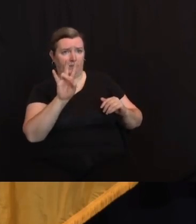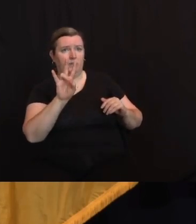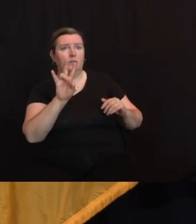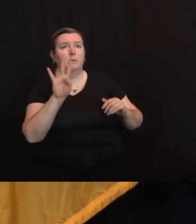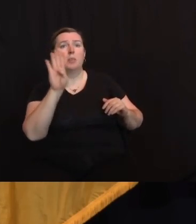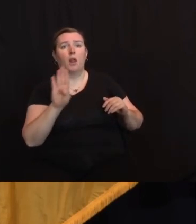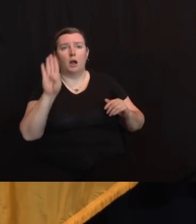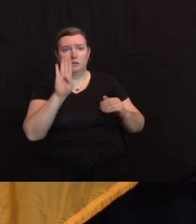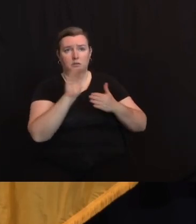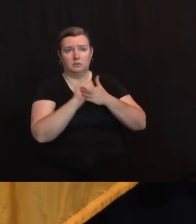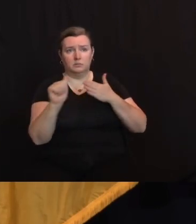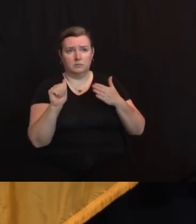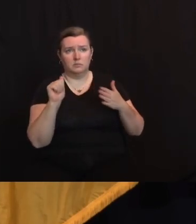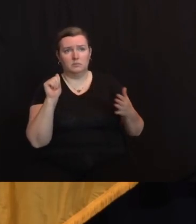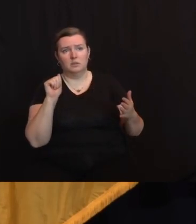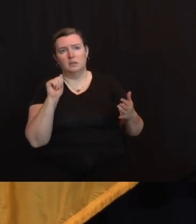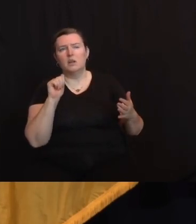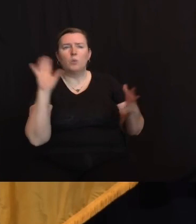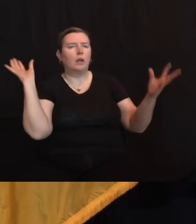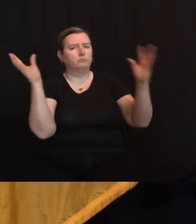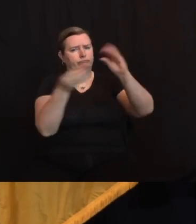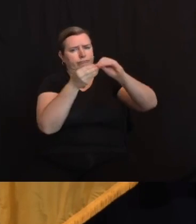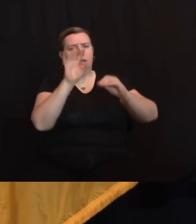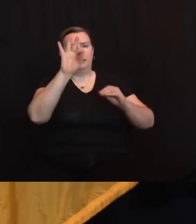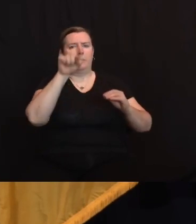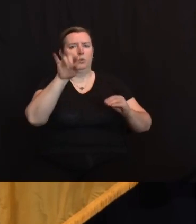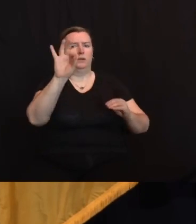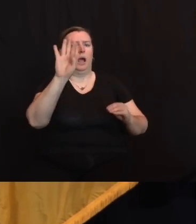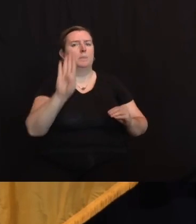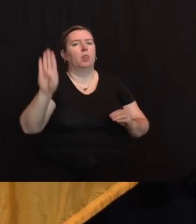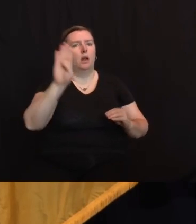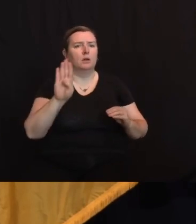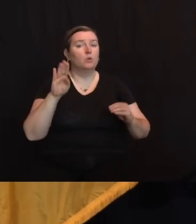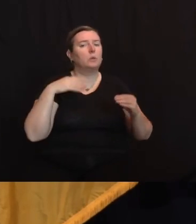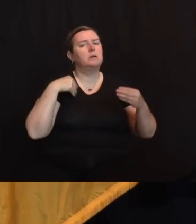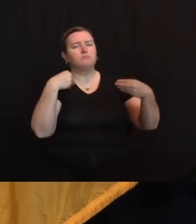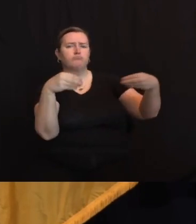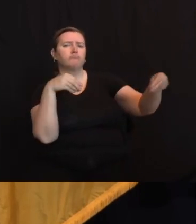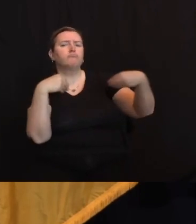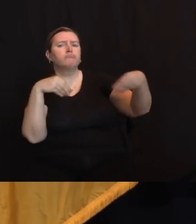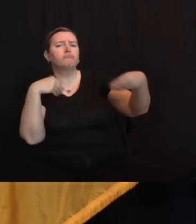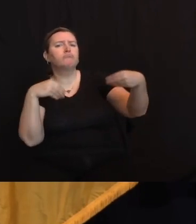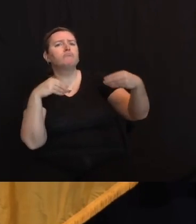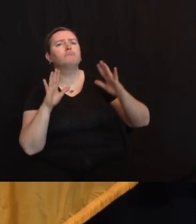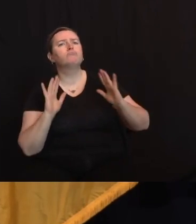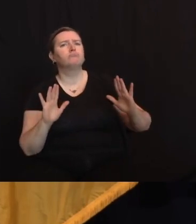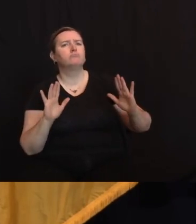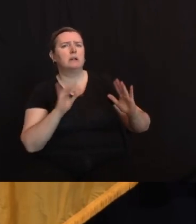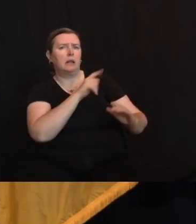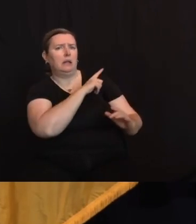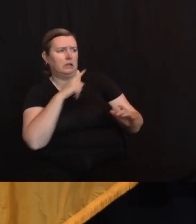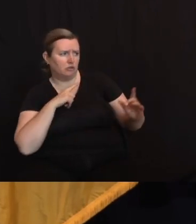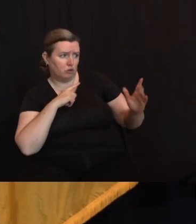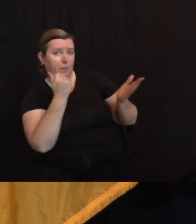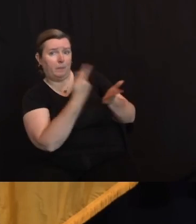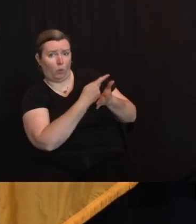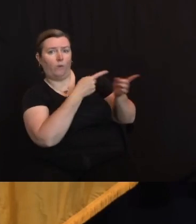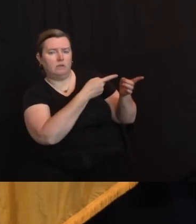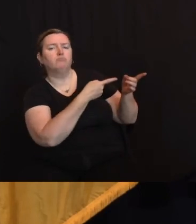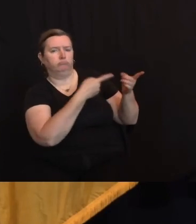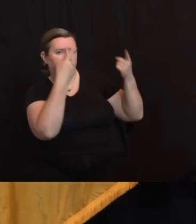9.9. That's the latitude that we're asking for and getting. I'm happy to say from the legislature. How that